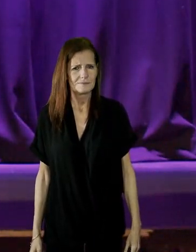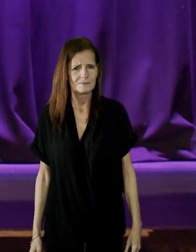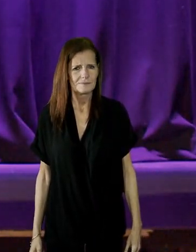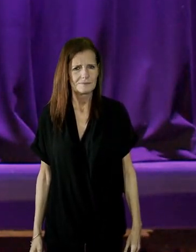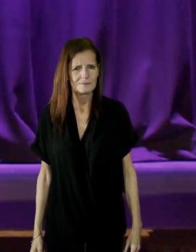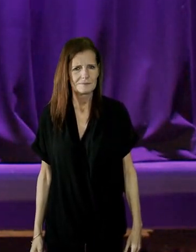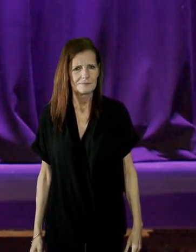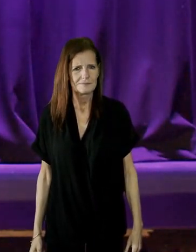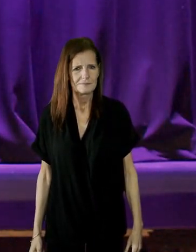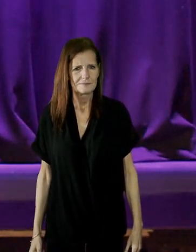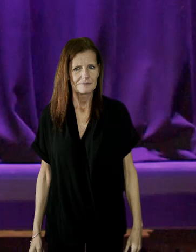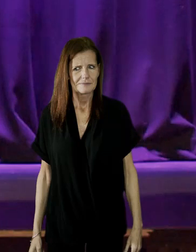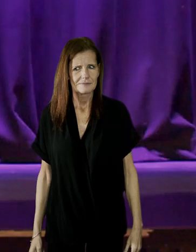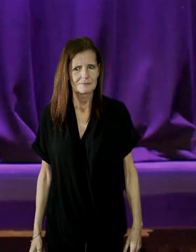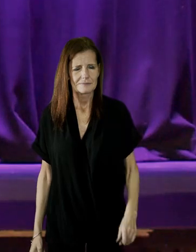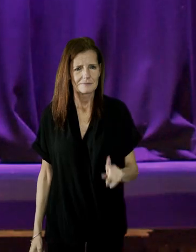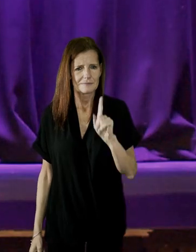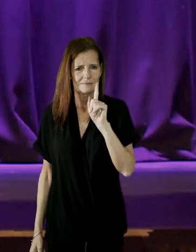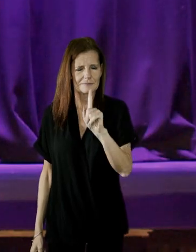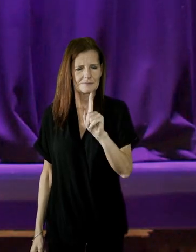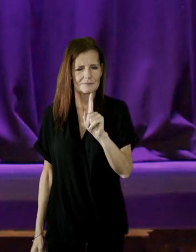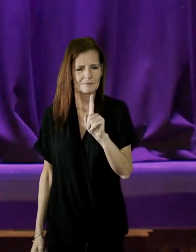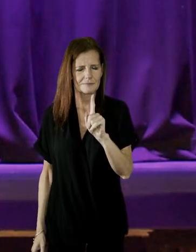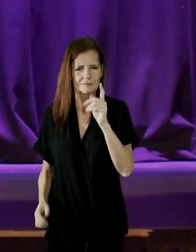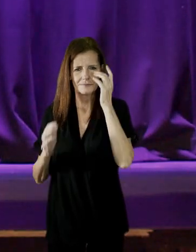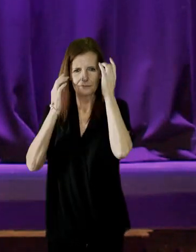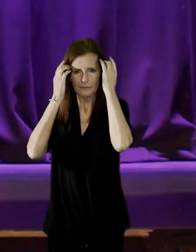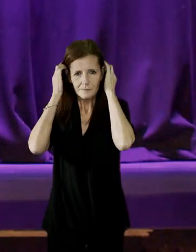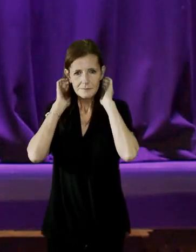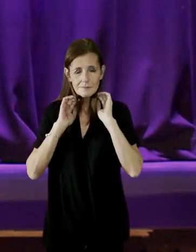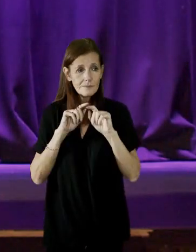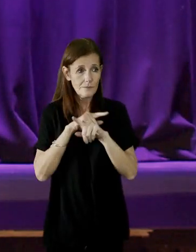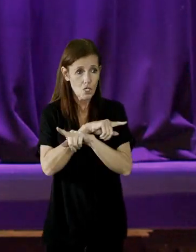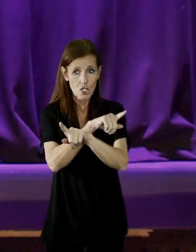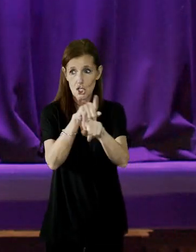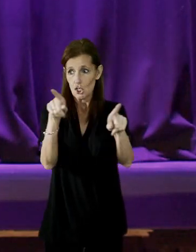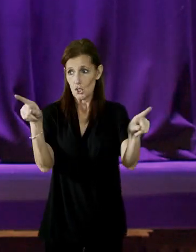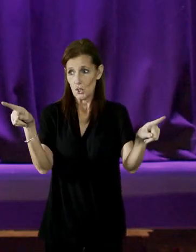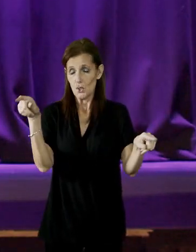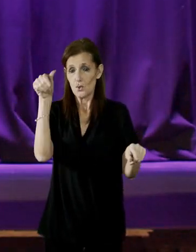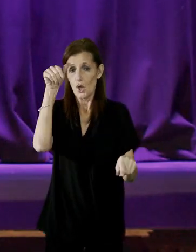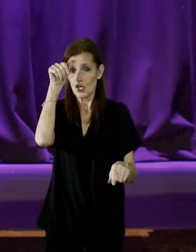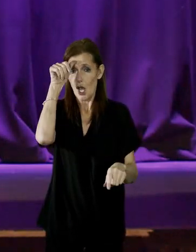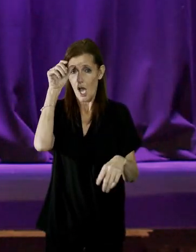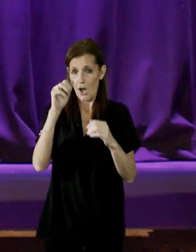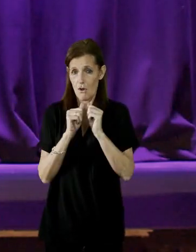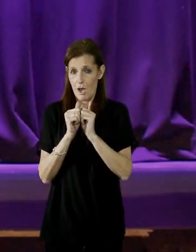Here's the thing. You guys know that my brother is able-bodied.